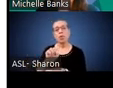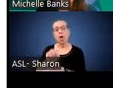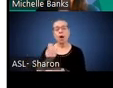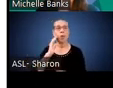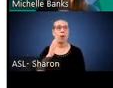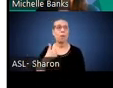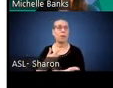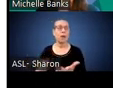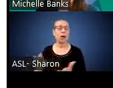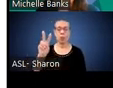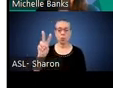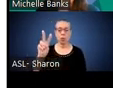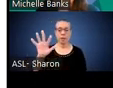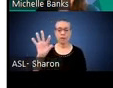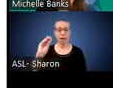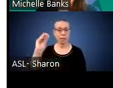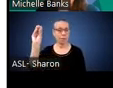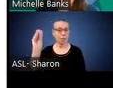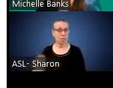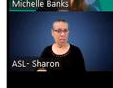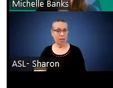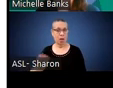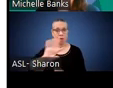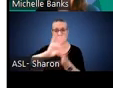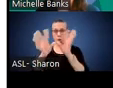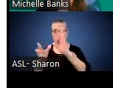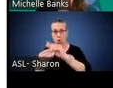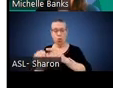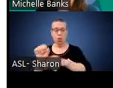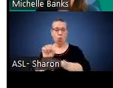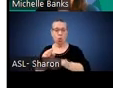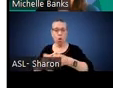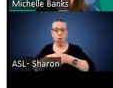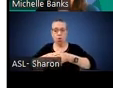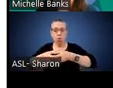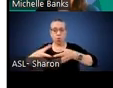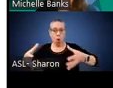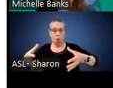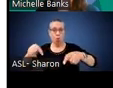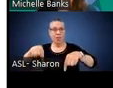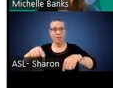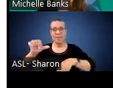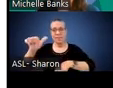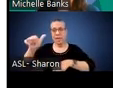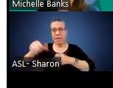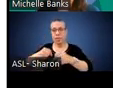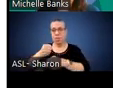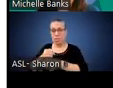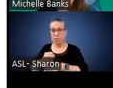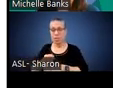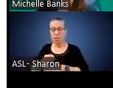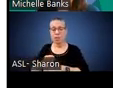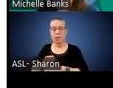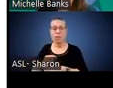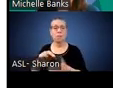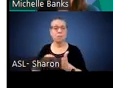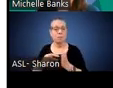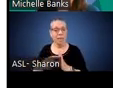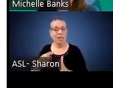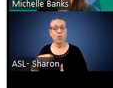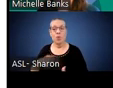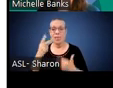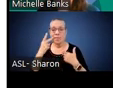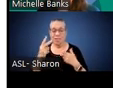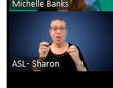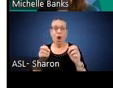for 25% of the total employment growth over the next 10 years. So we see opportunity